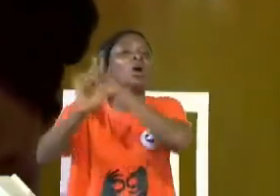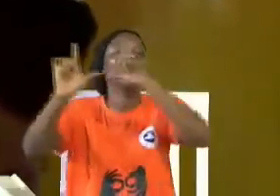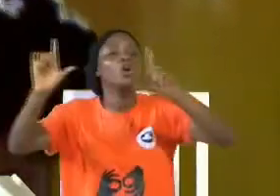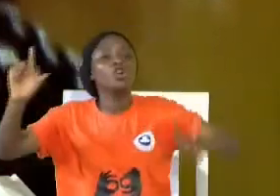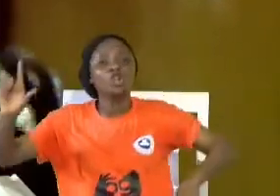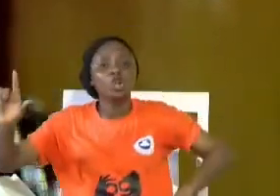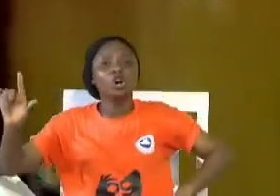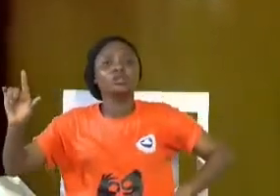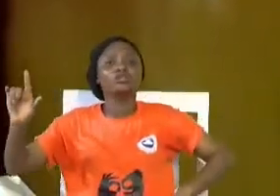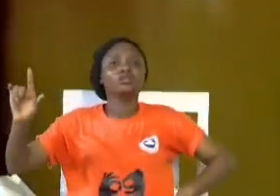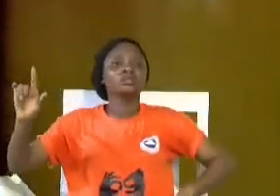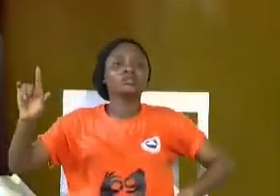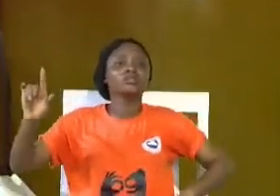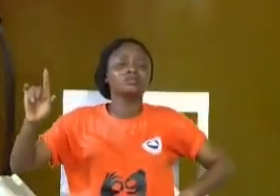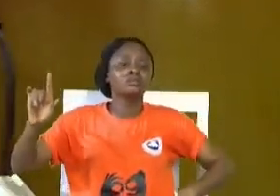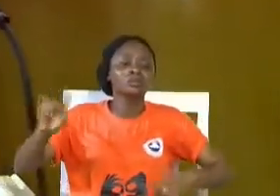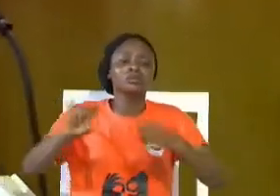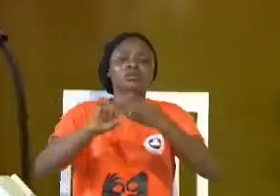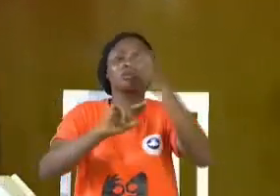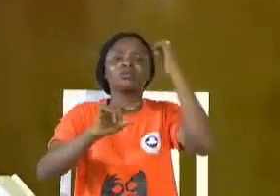flow from his throne